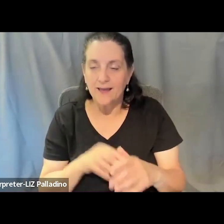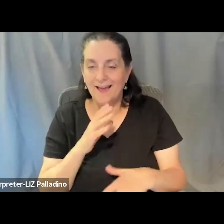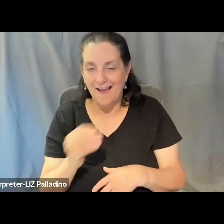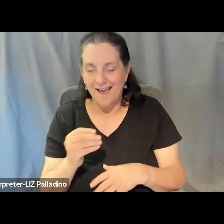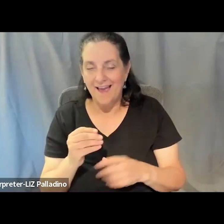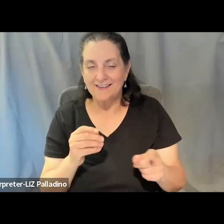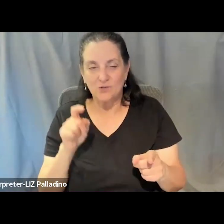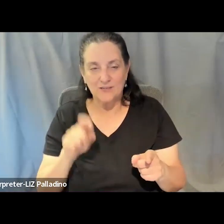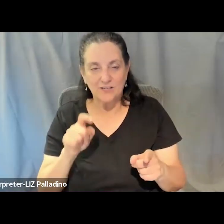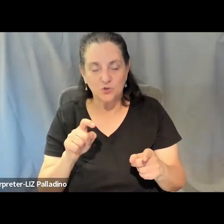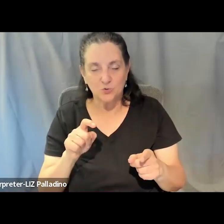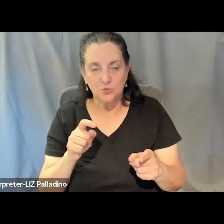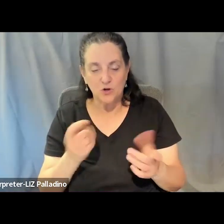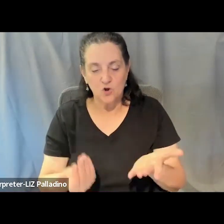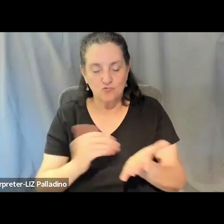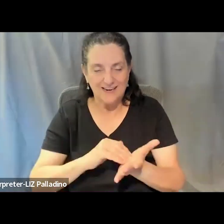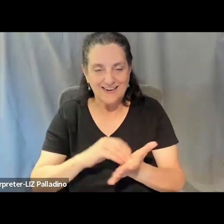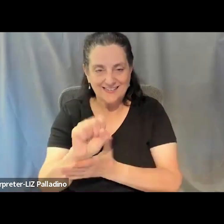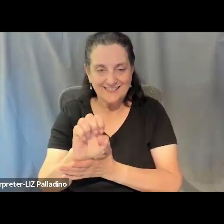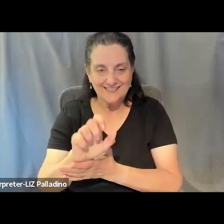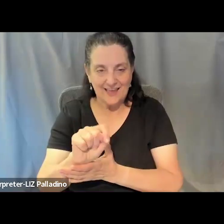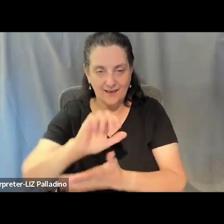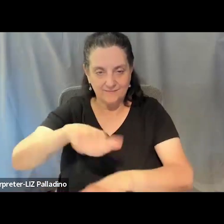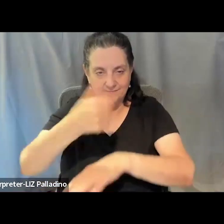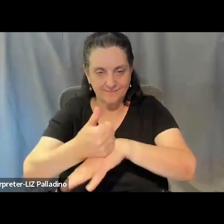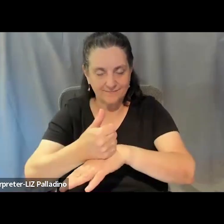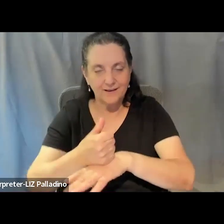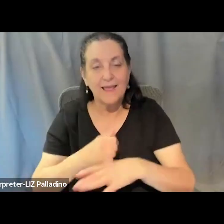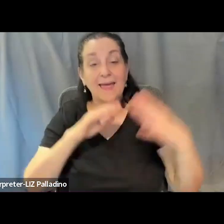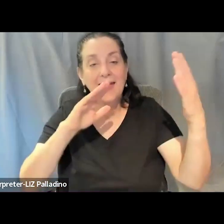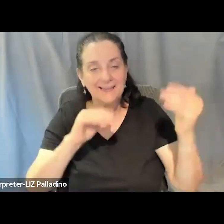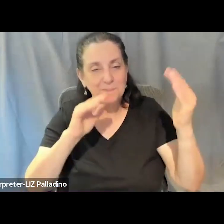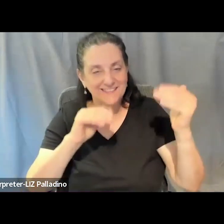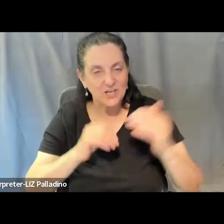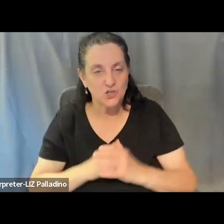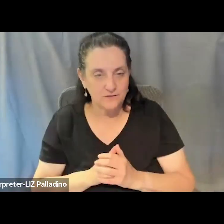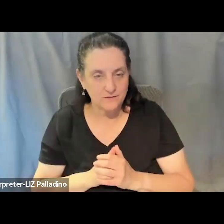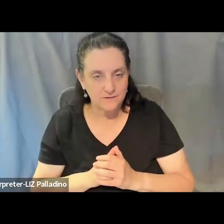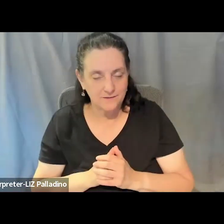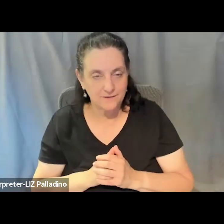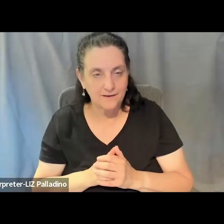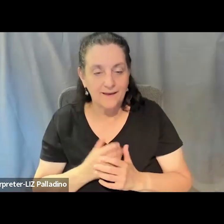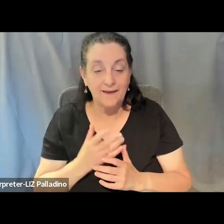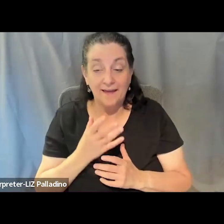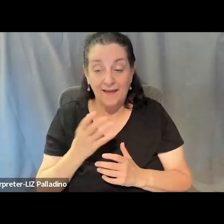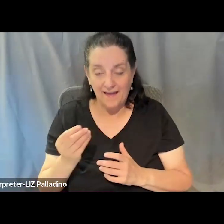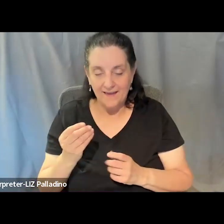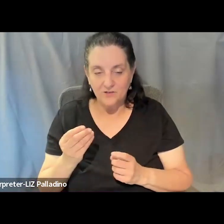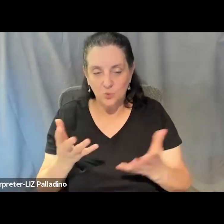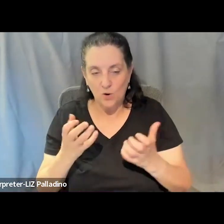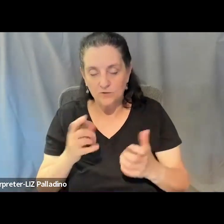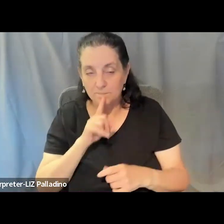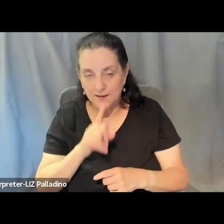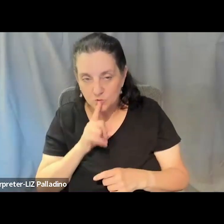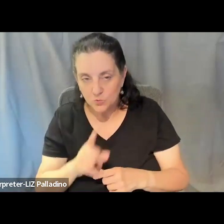with resetting expectations. And I often just go back to a very neutral definition of what it is